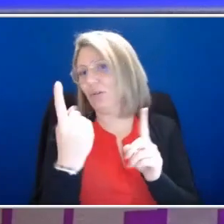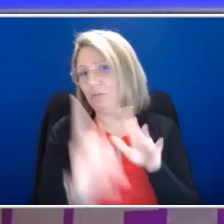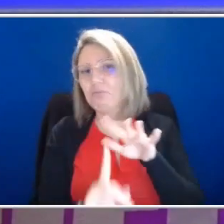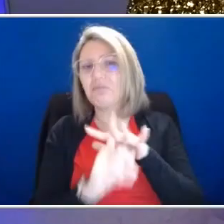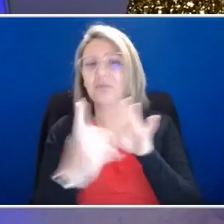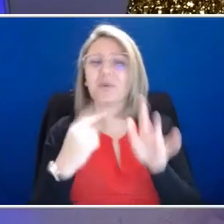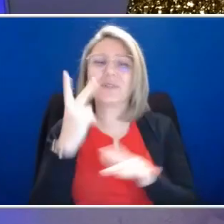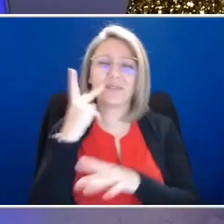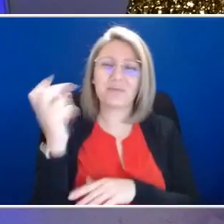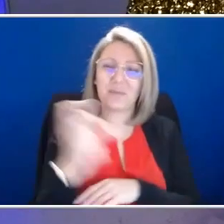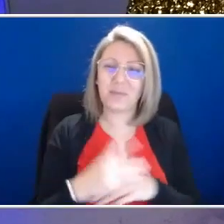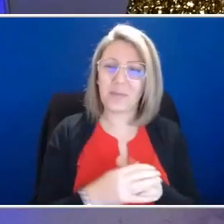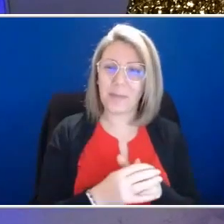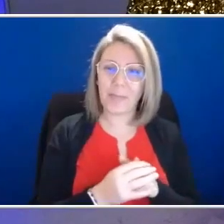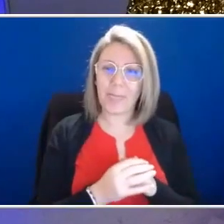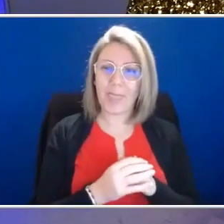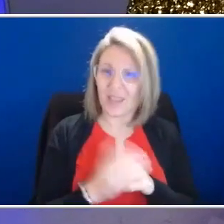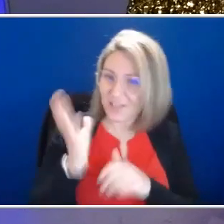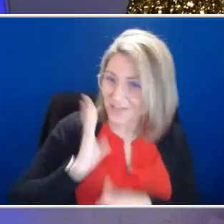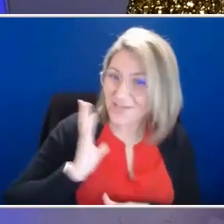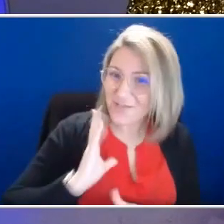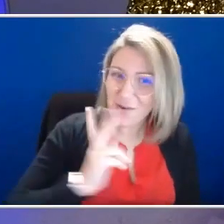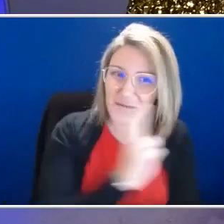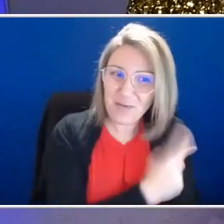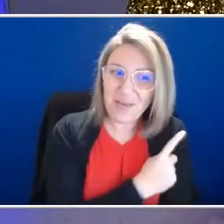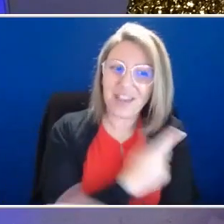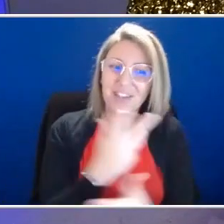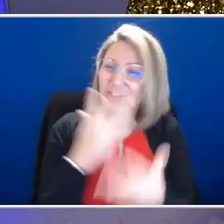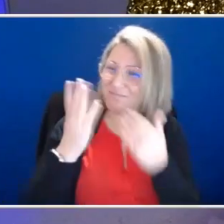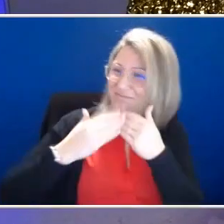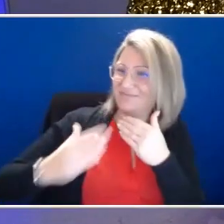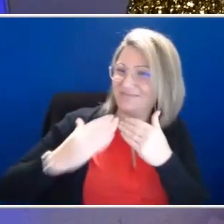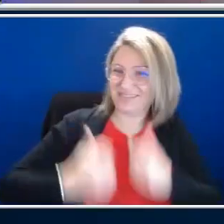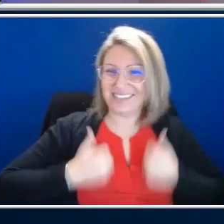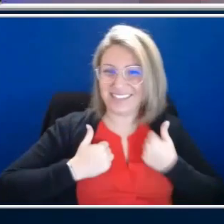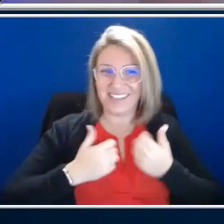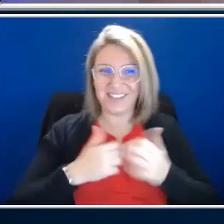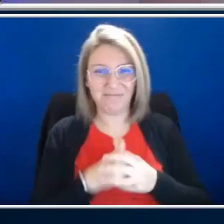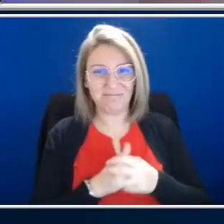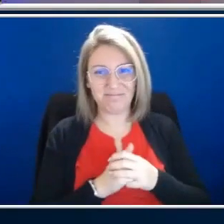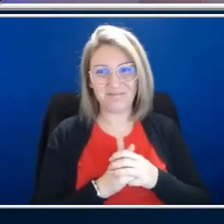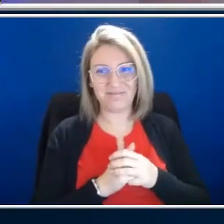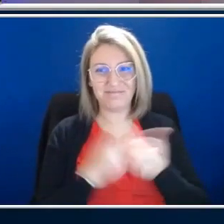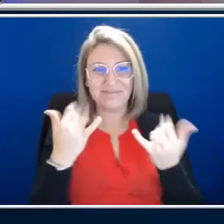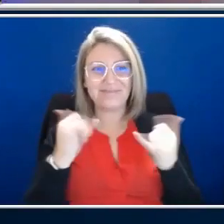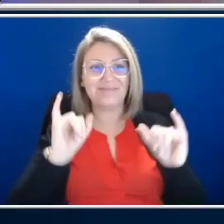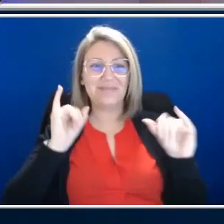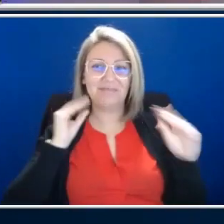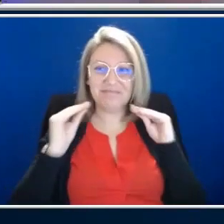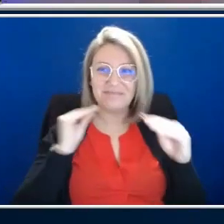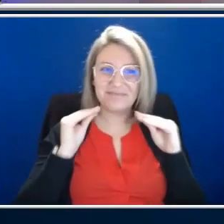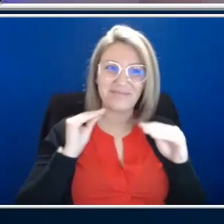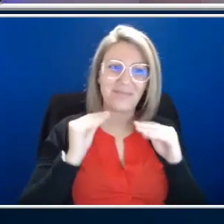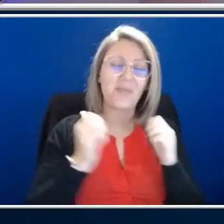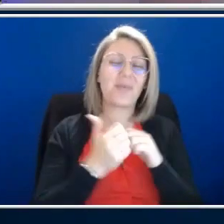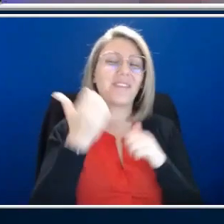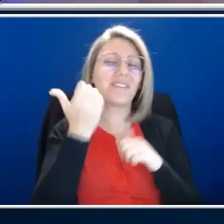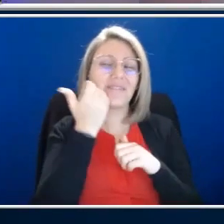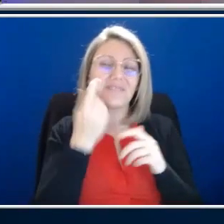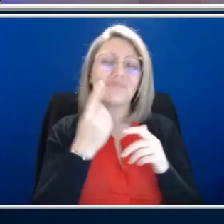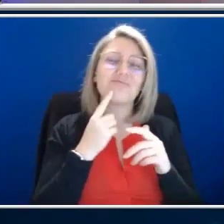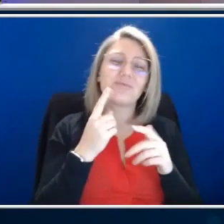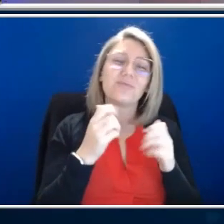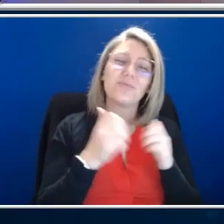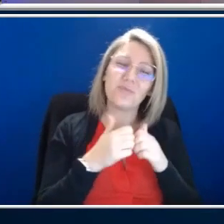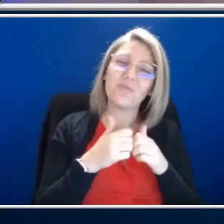back. So he's a former patient. Now he's a former patient, but still tweaking his denture with his prosthodontist. Right. Yeah. Which is a